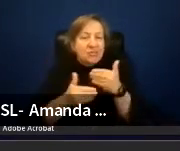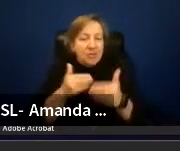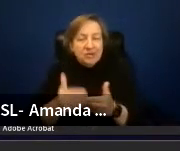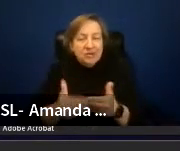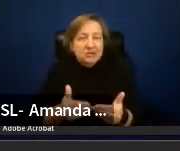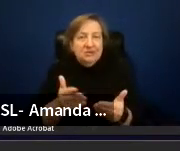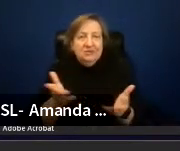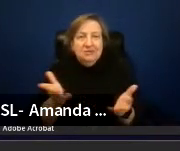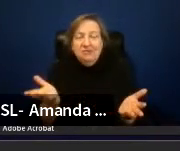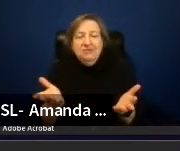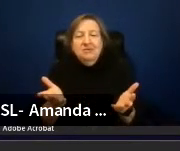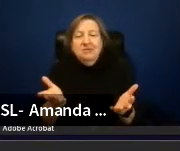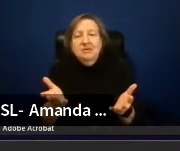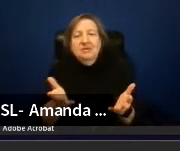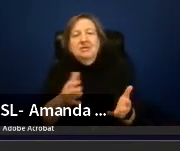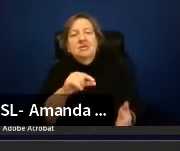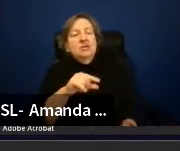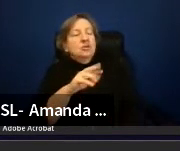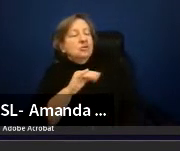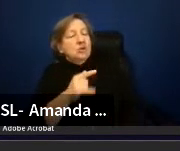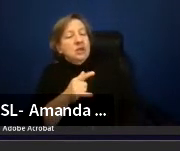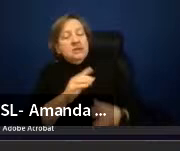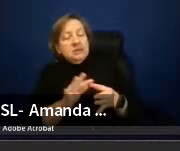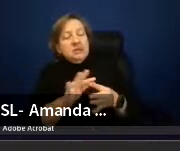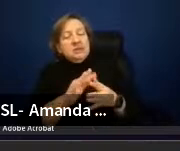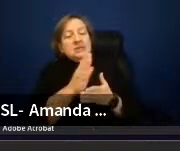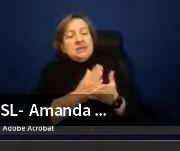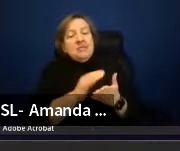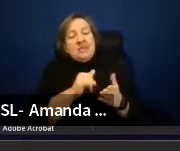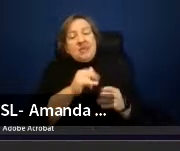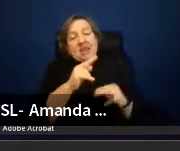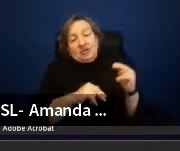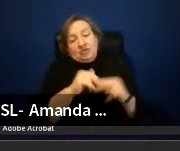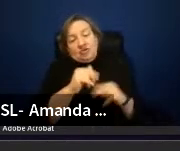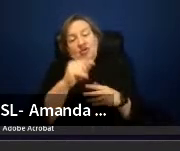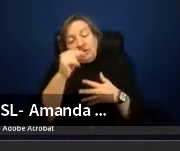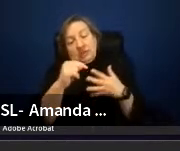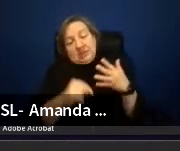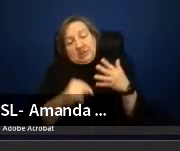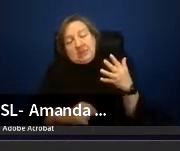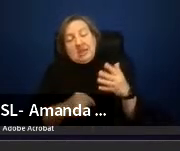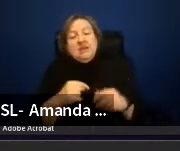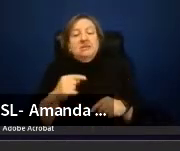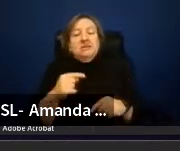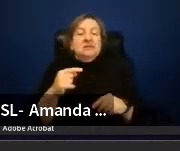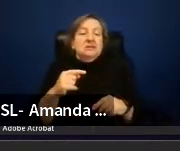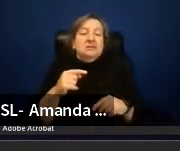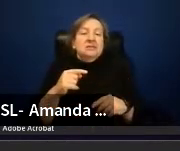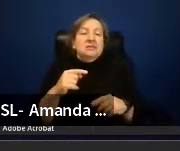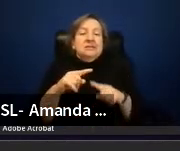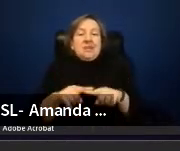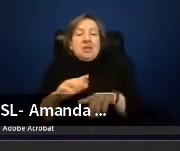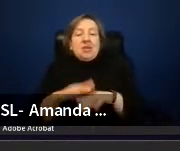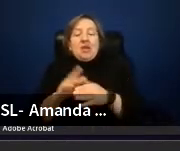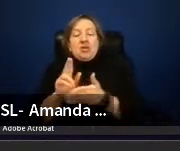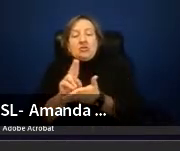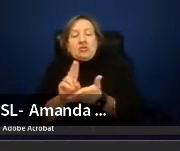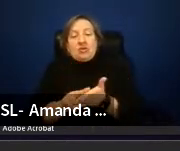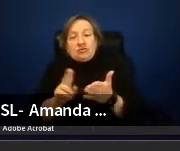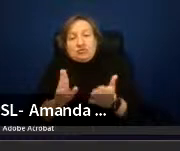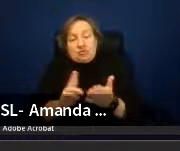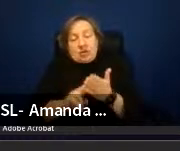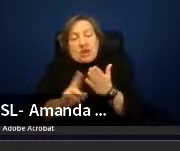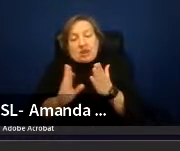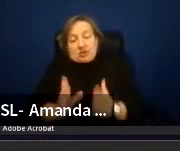So some of those are going to be construction details with the contractor. Right. For instance, when we